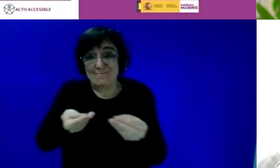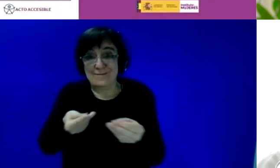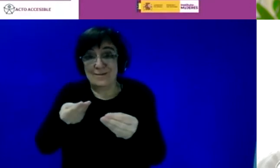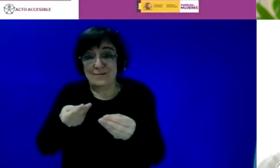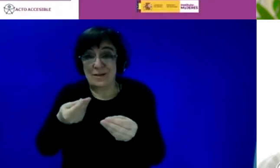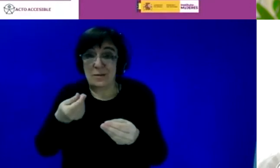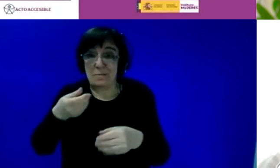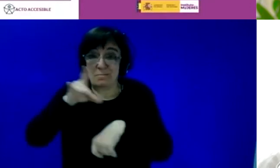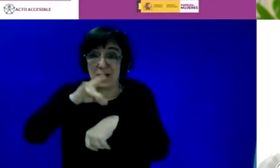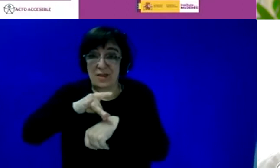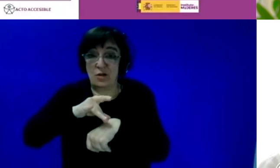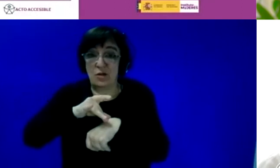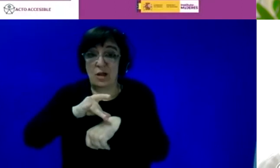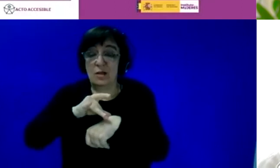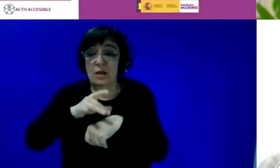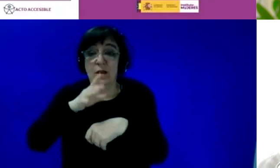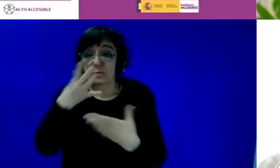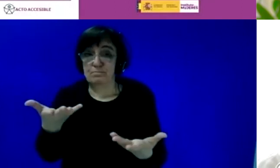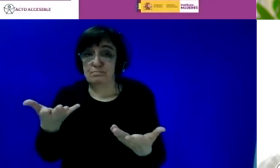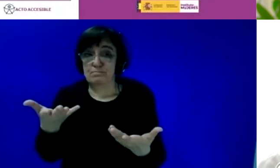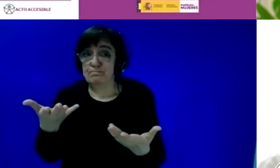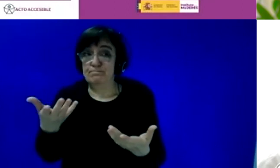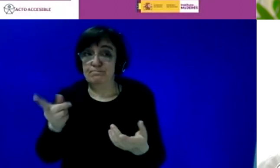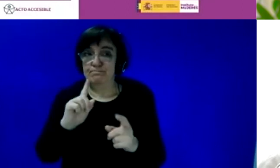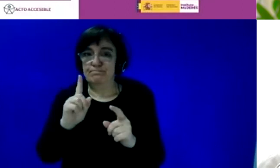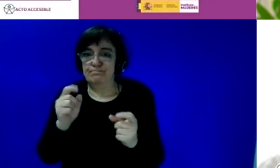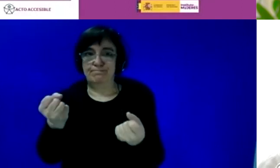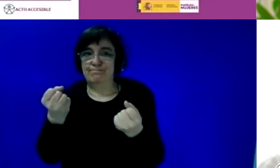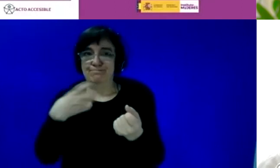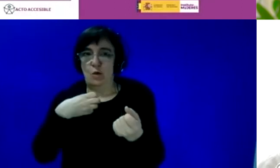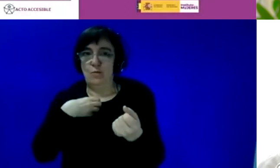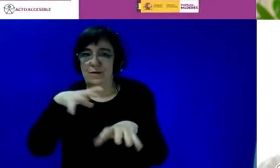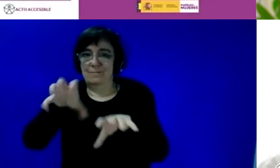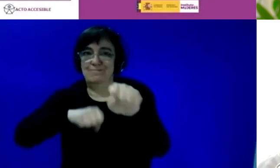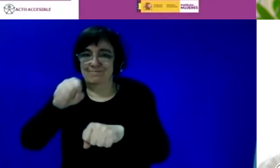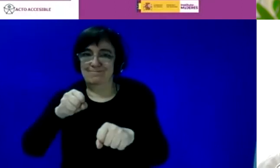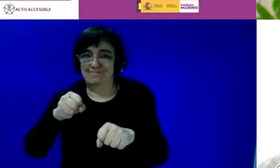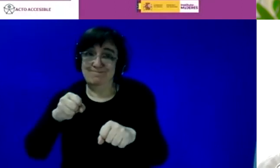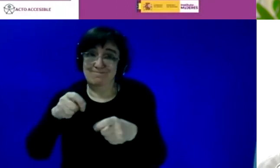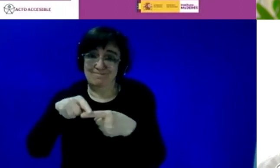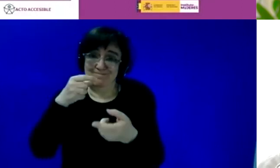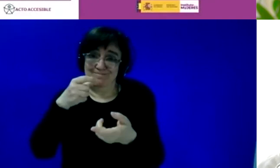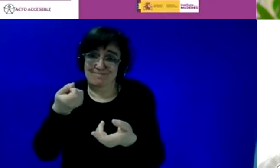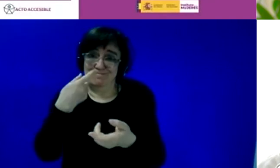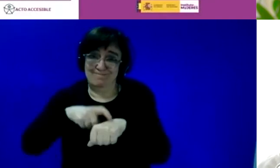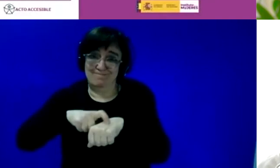type of medicine, but they don't have a prescription, so they can't